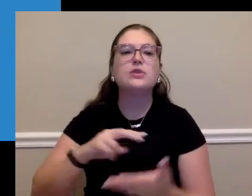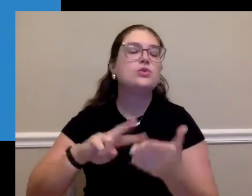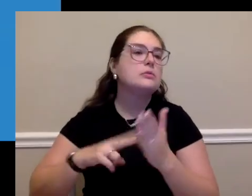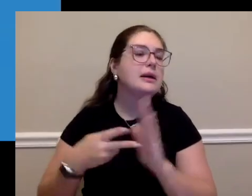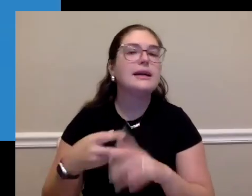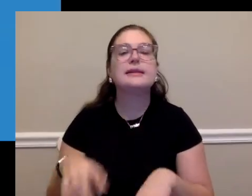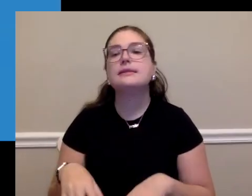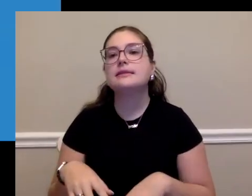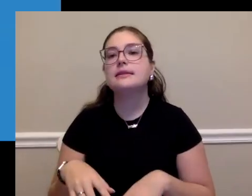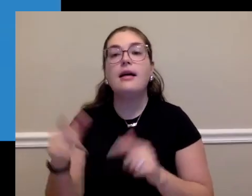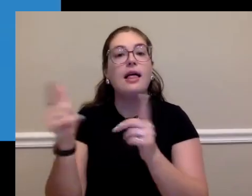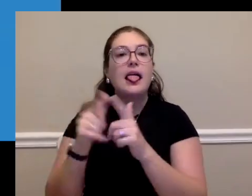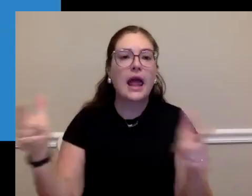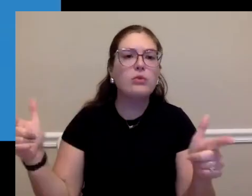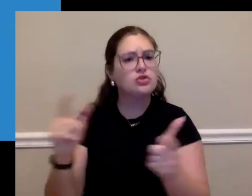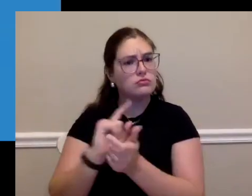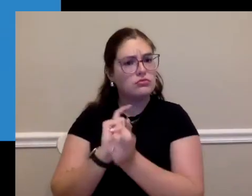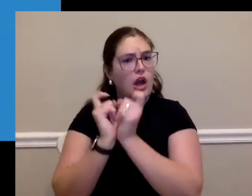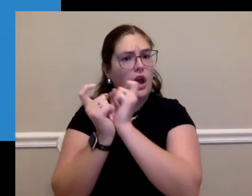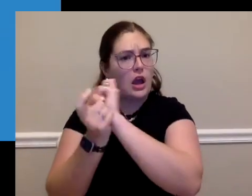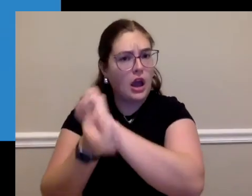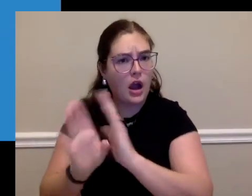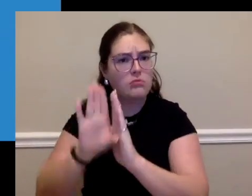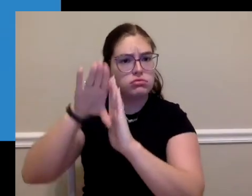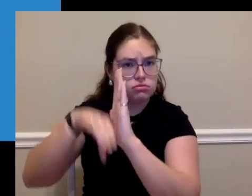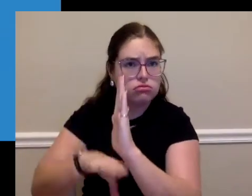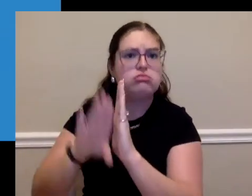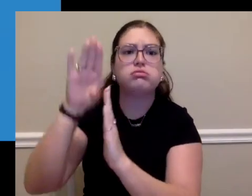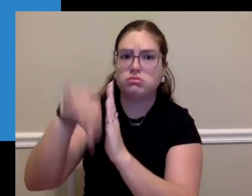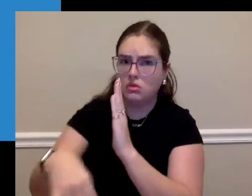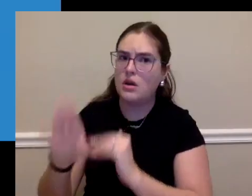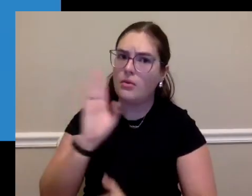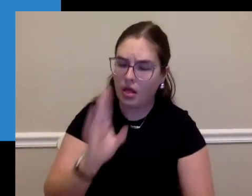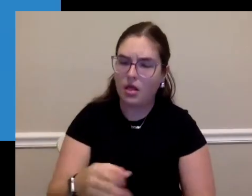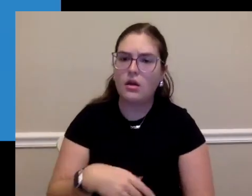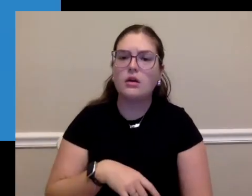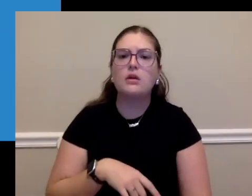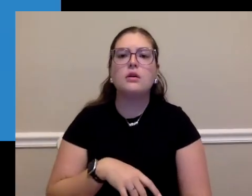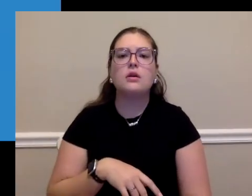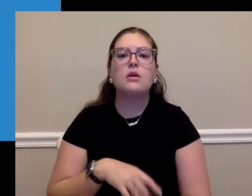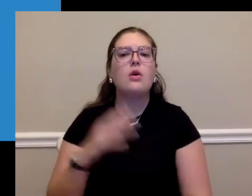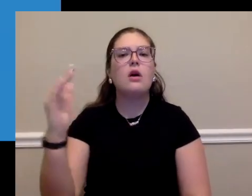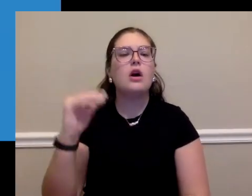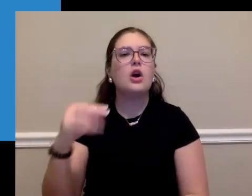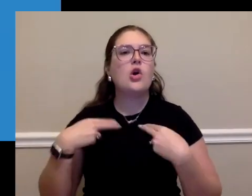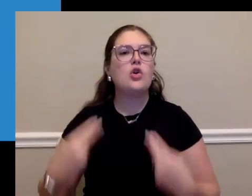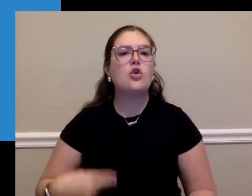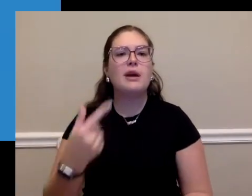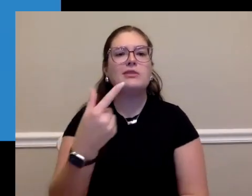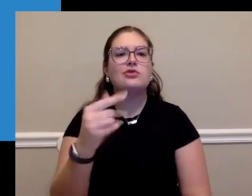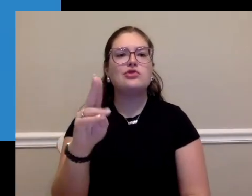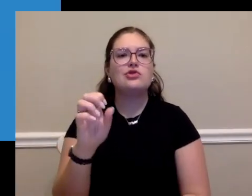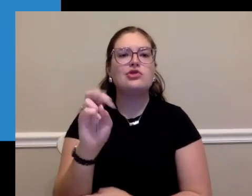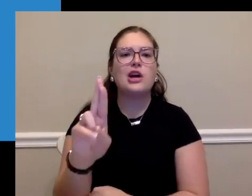like, languages evolve, languages change over time, or that human gender is not